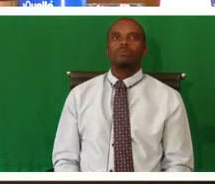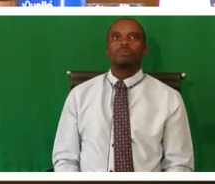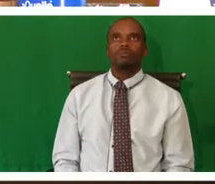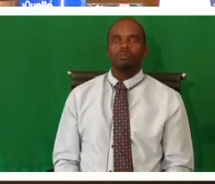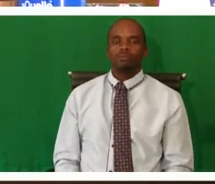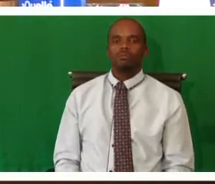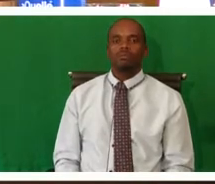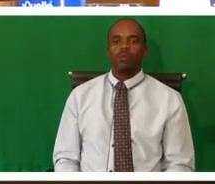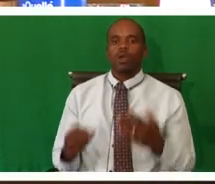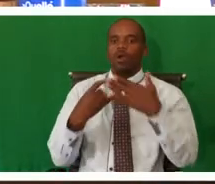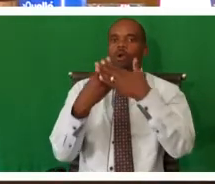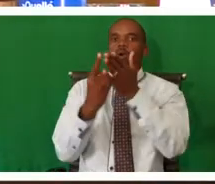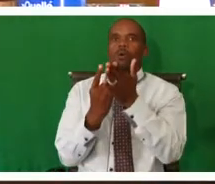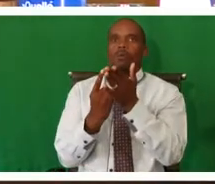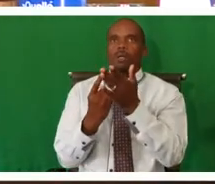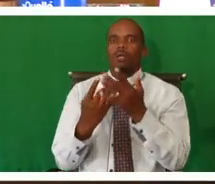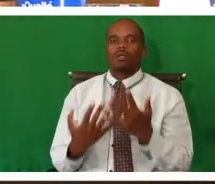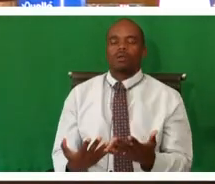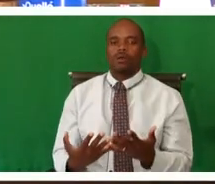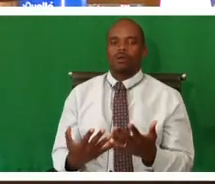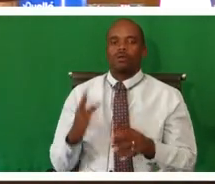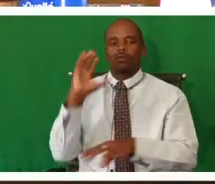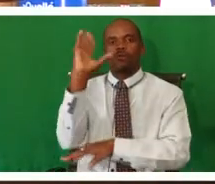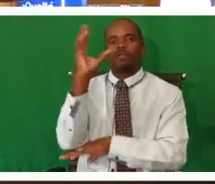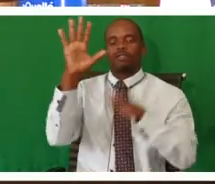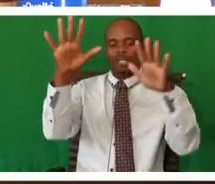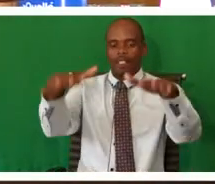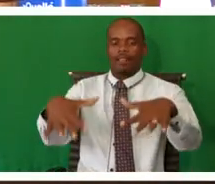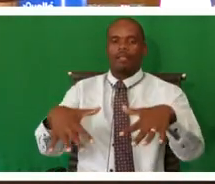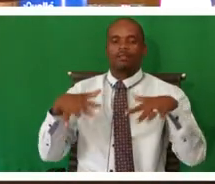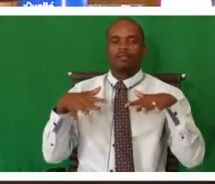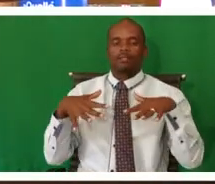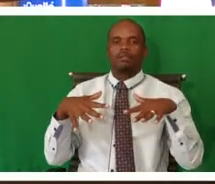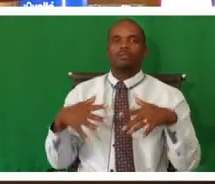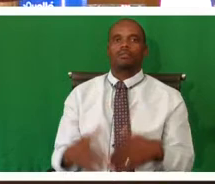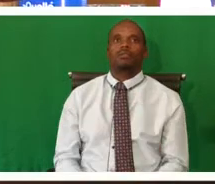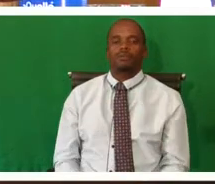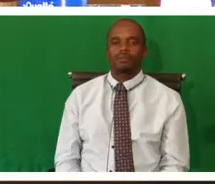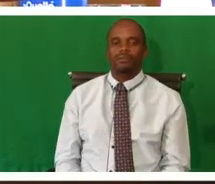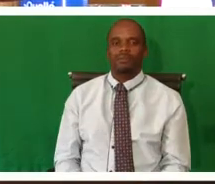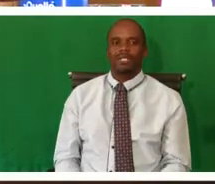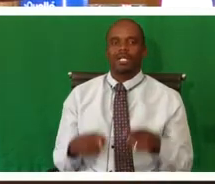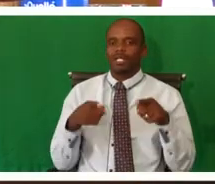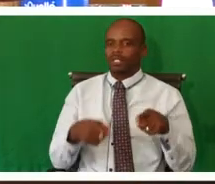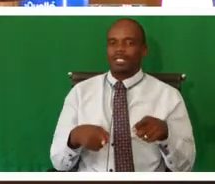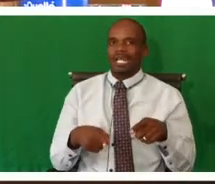the opening of the Free State Legislature under these